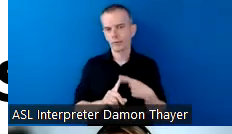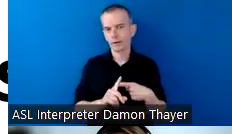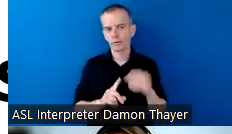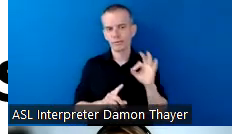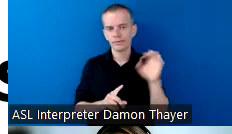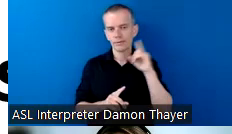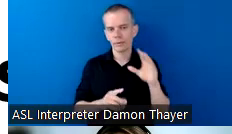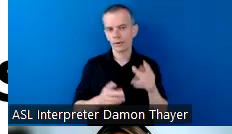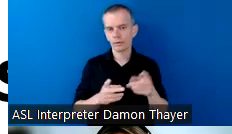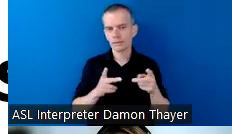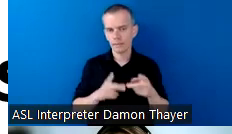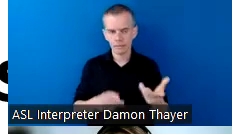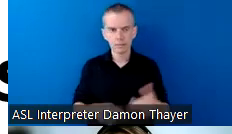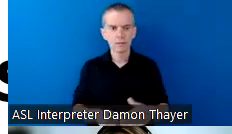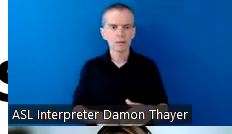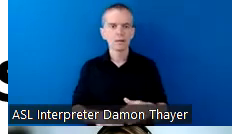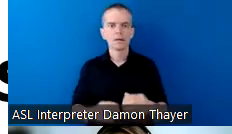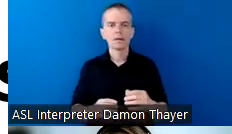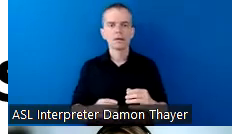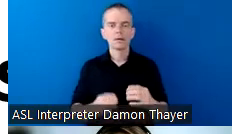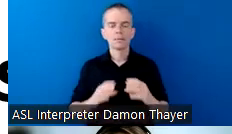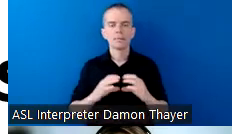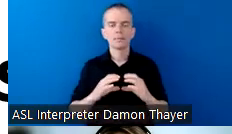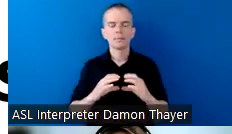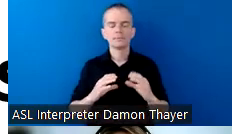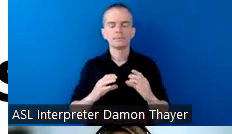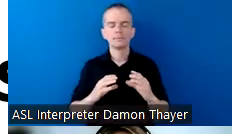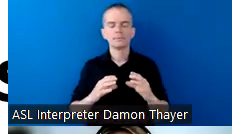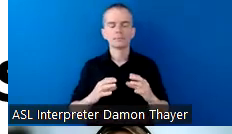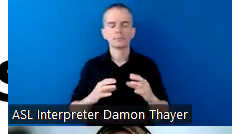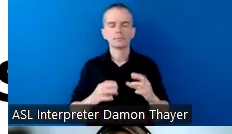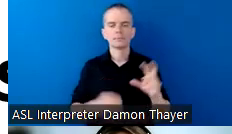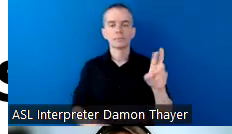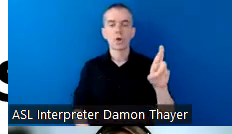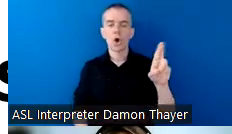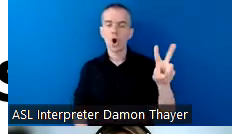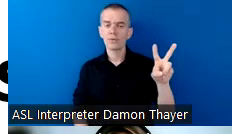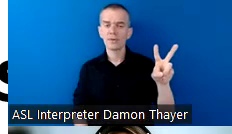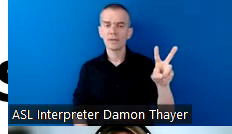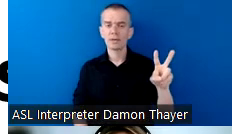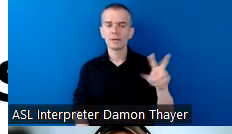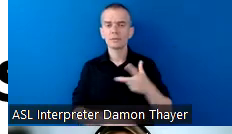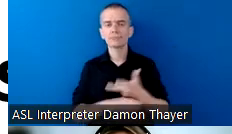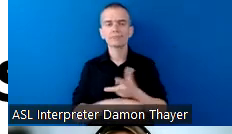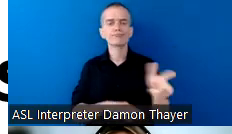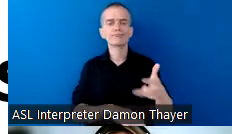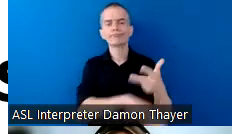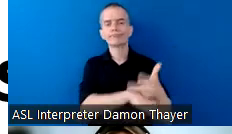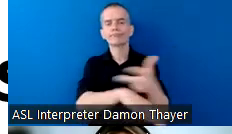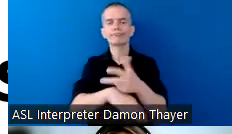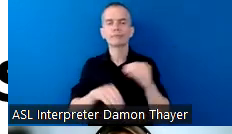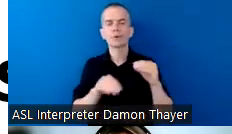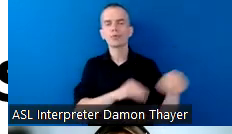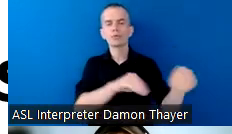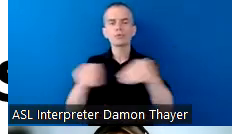space. If it's a mobile, or sorry, if it's an RV that's moving from place to place pretty often, every couple